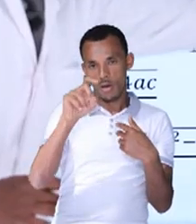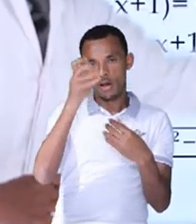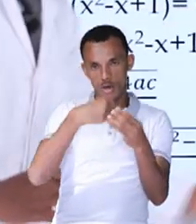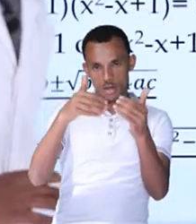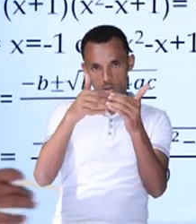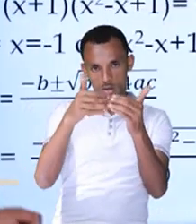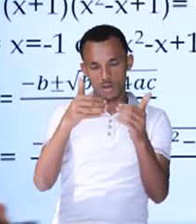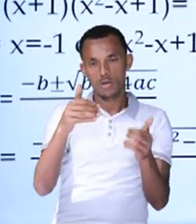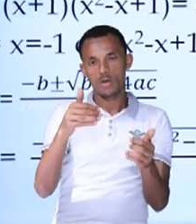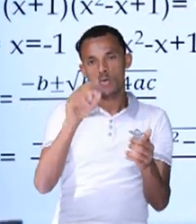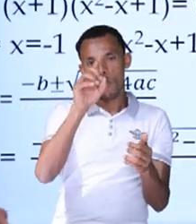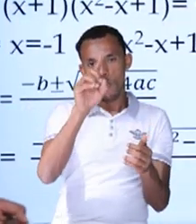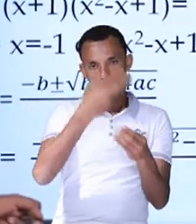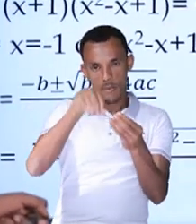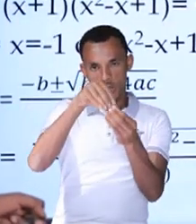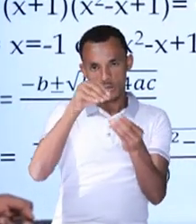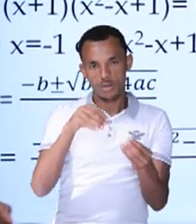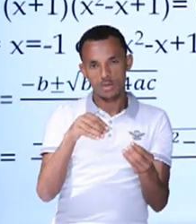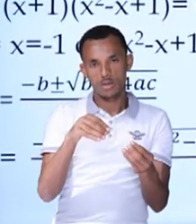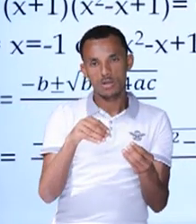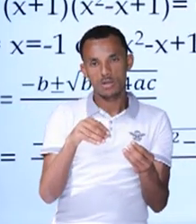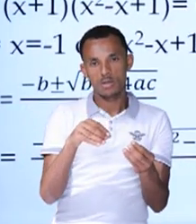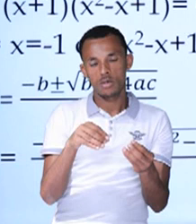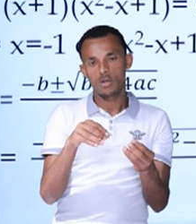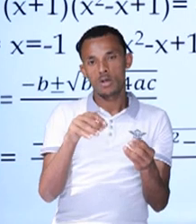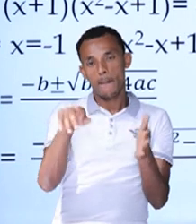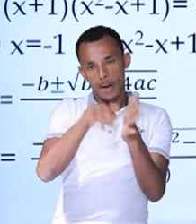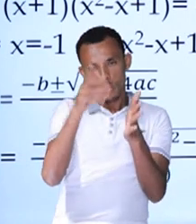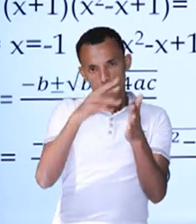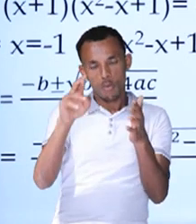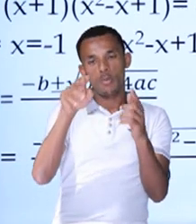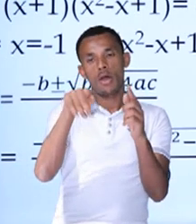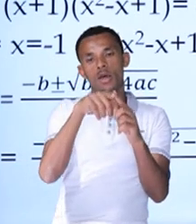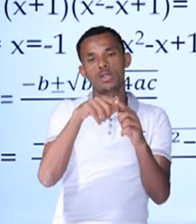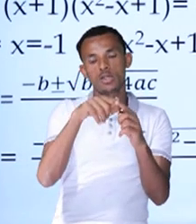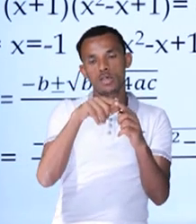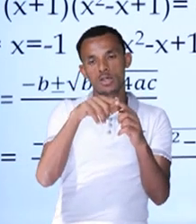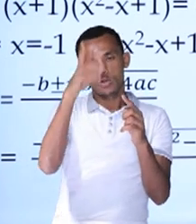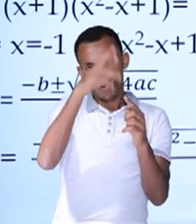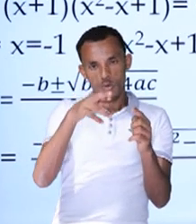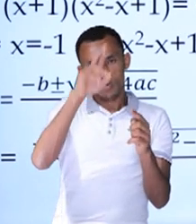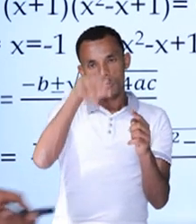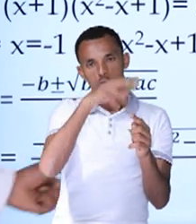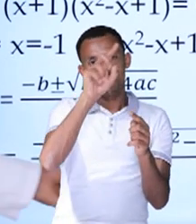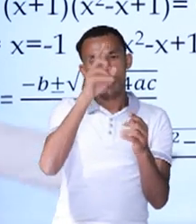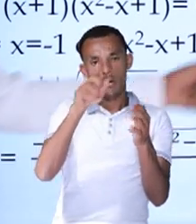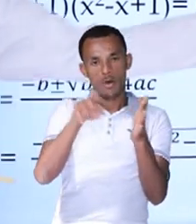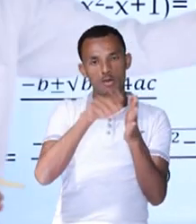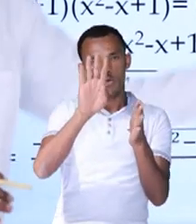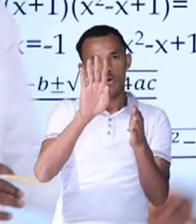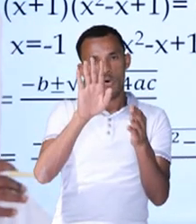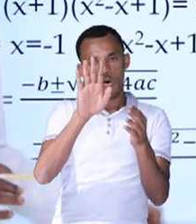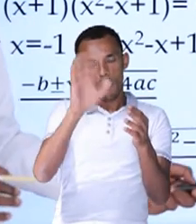x is equal to 1 plus, the plus minus the square root of 1 minus 4 over 2